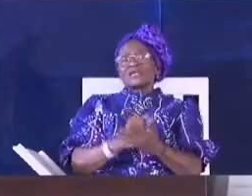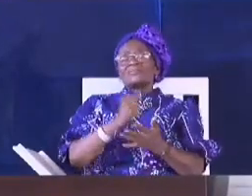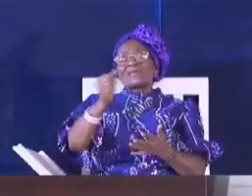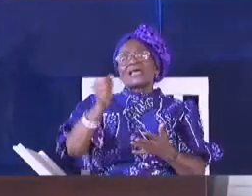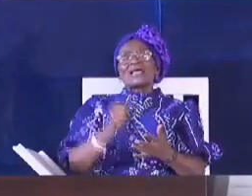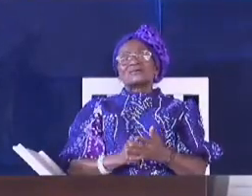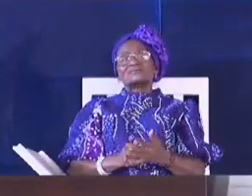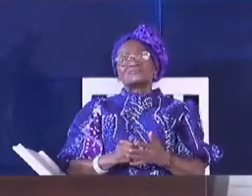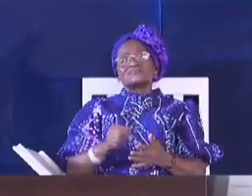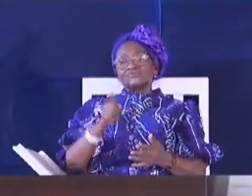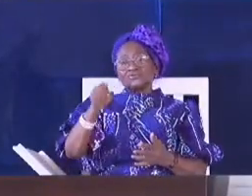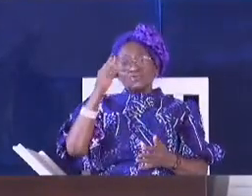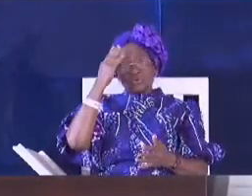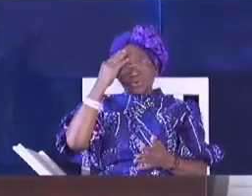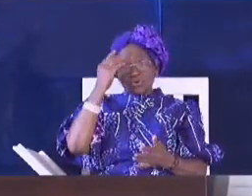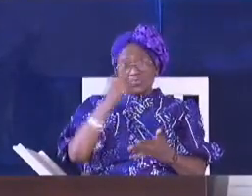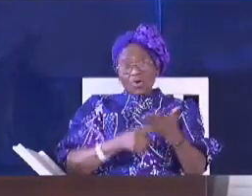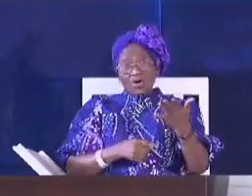You know what that means?